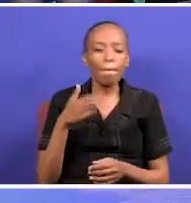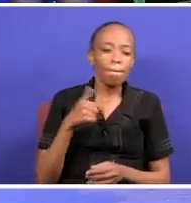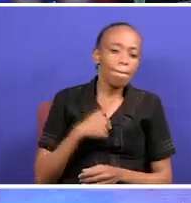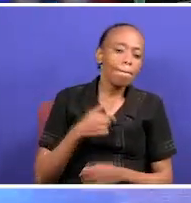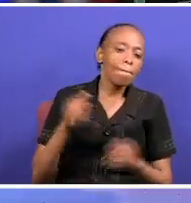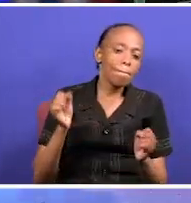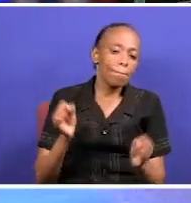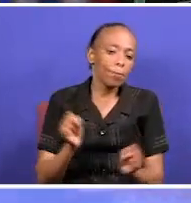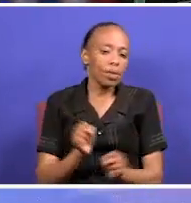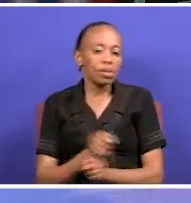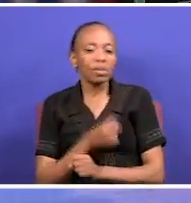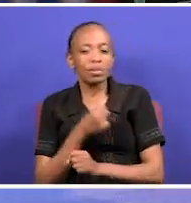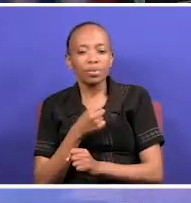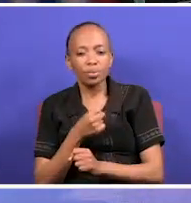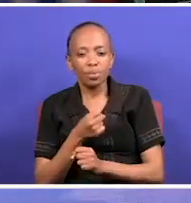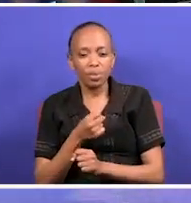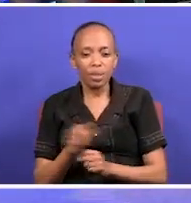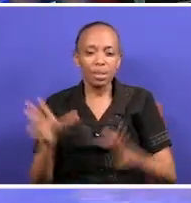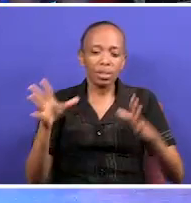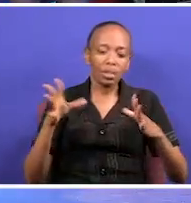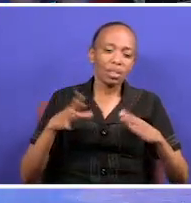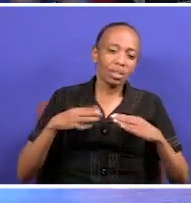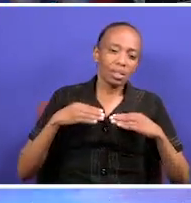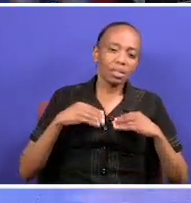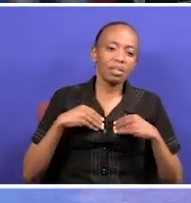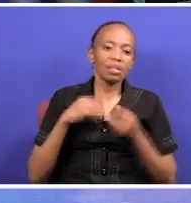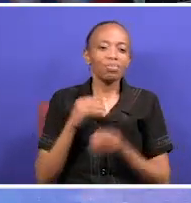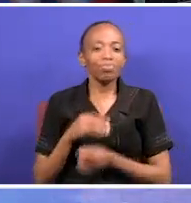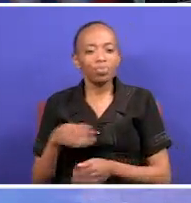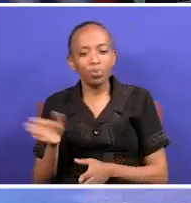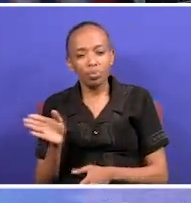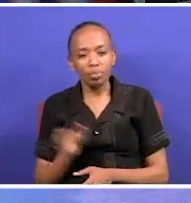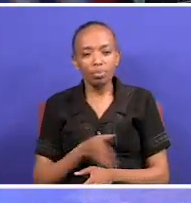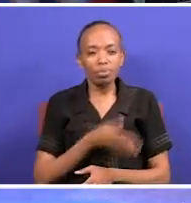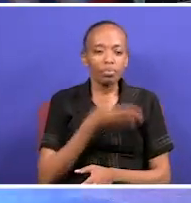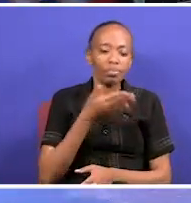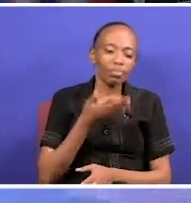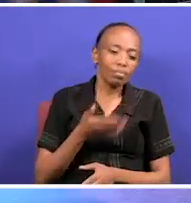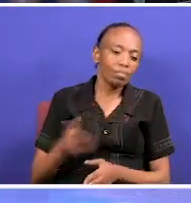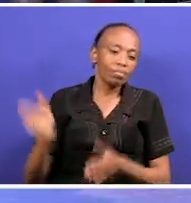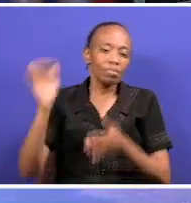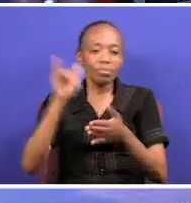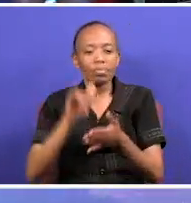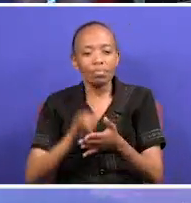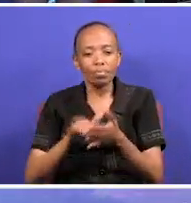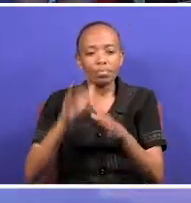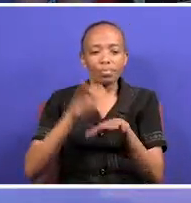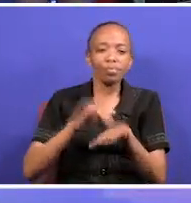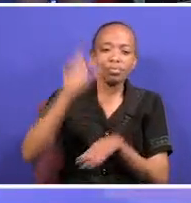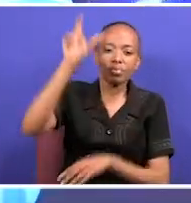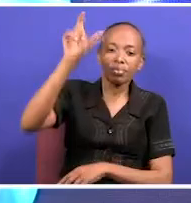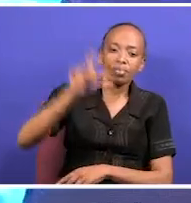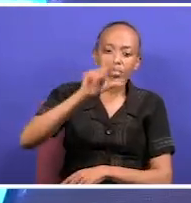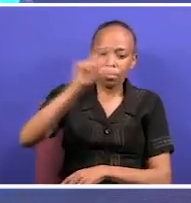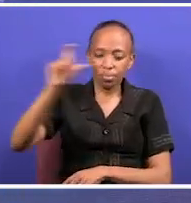die, as scars can take it, and that on that cross, that